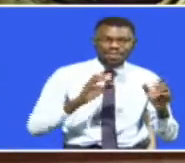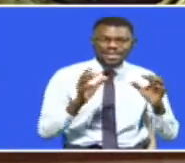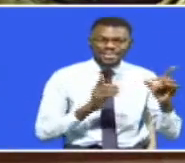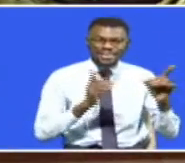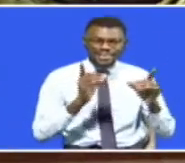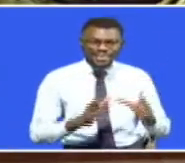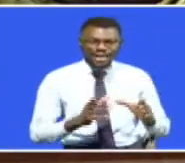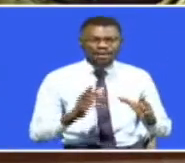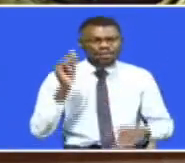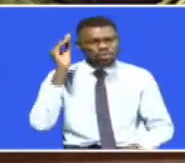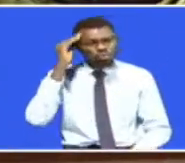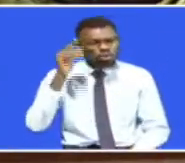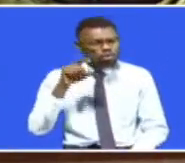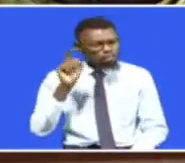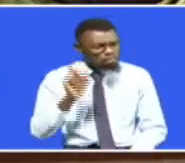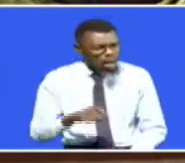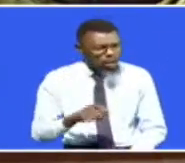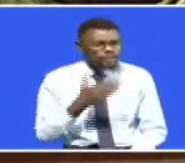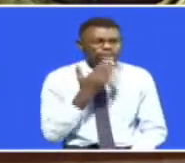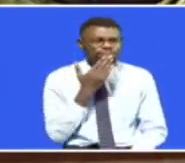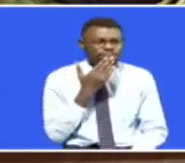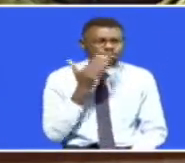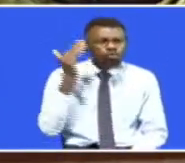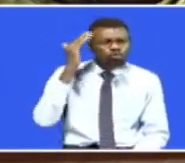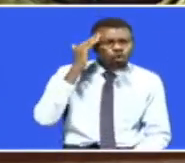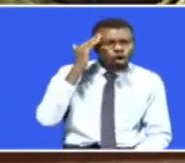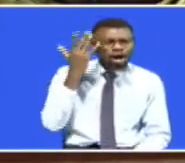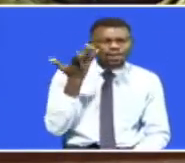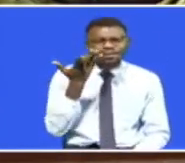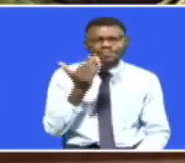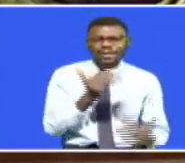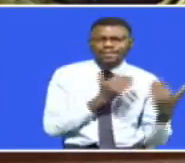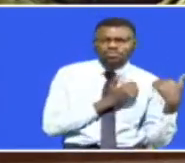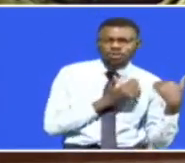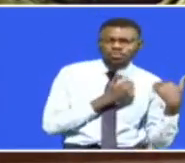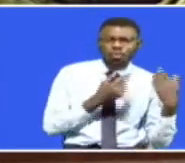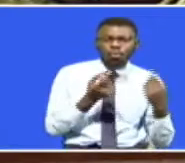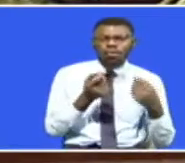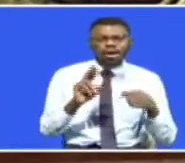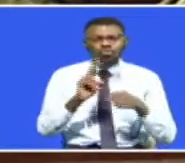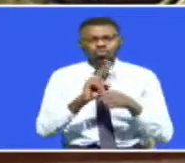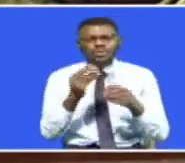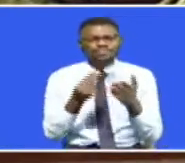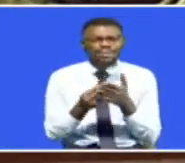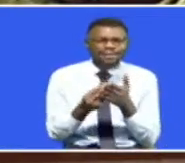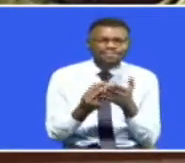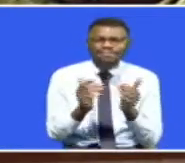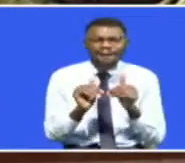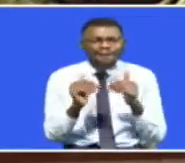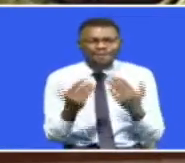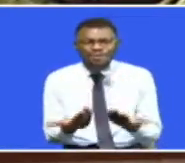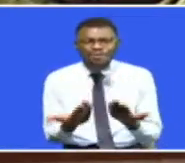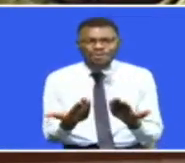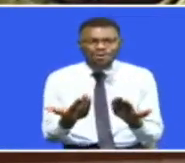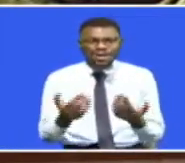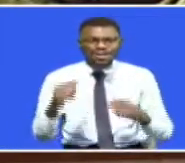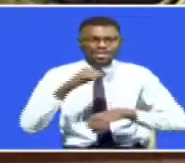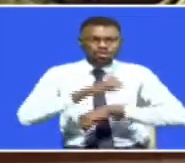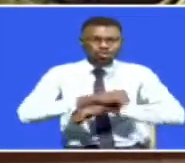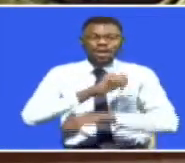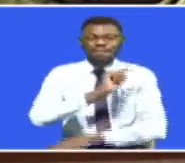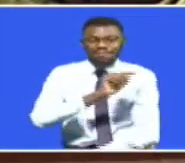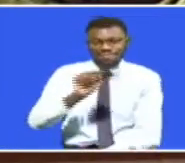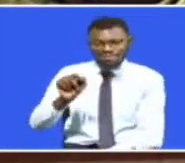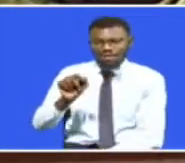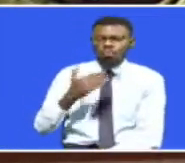demand accountability of the money disbursed. Teachers' unions have protested the directive, arguing the government is demanding